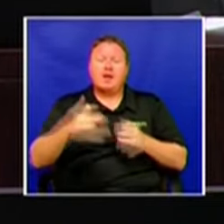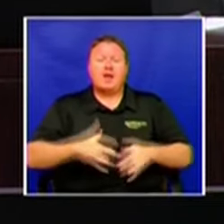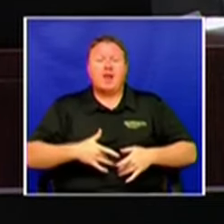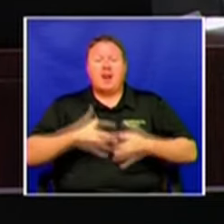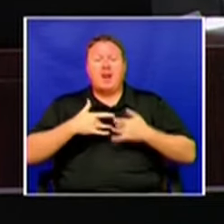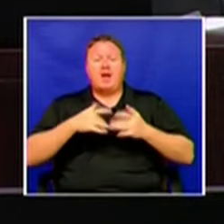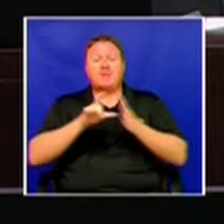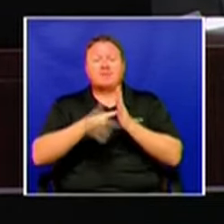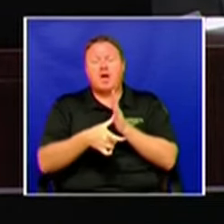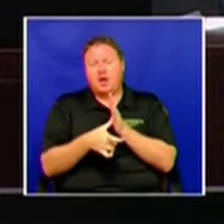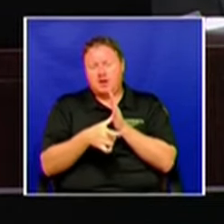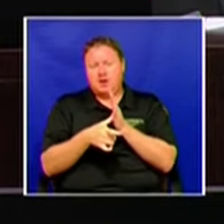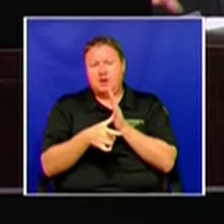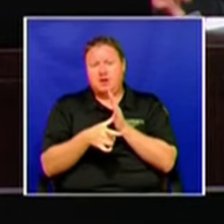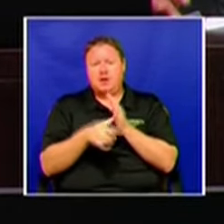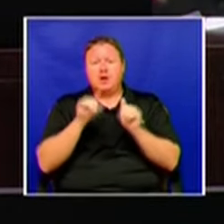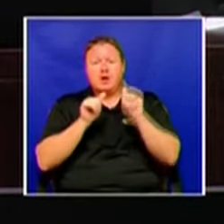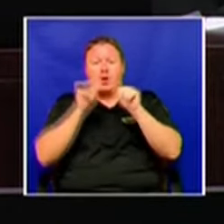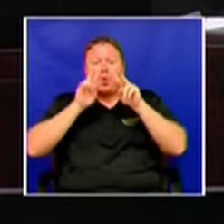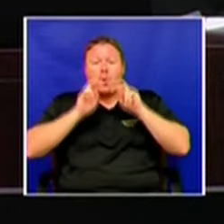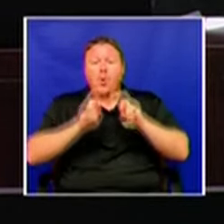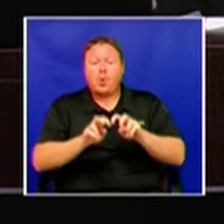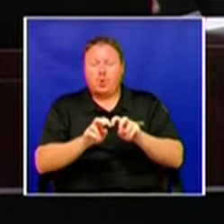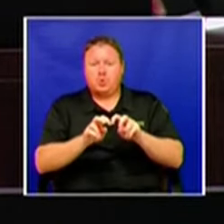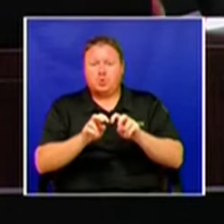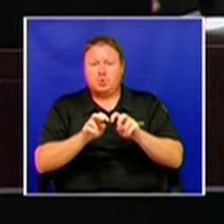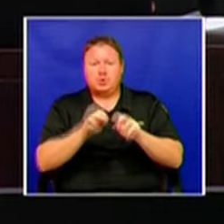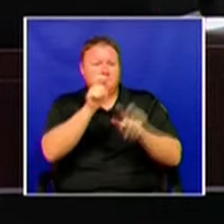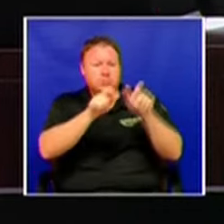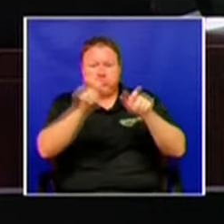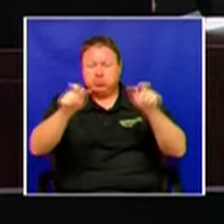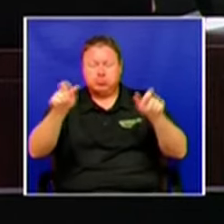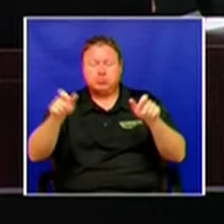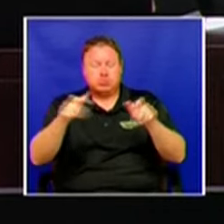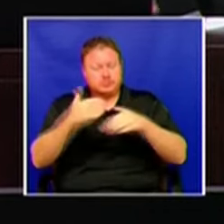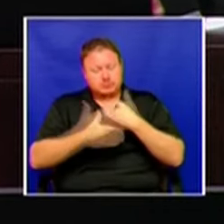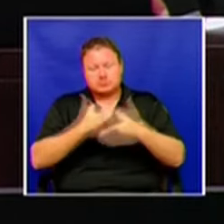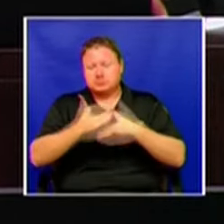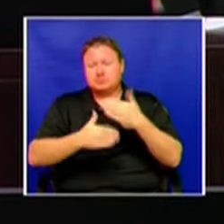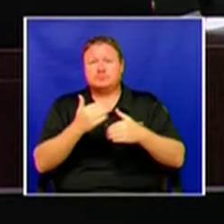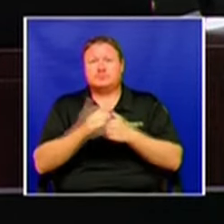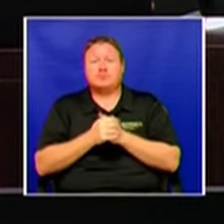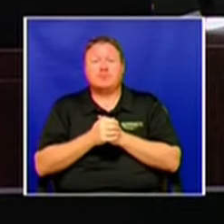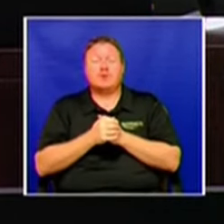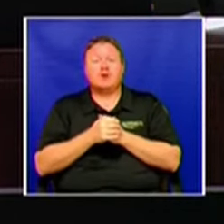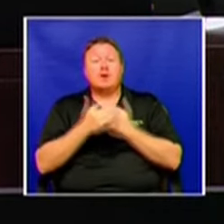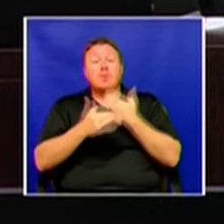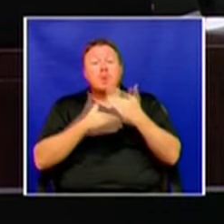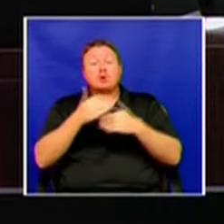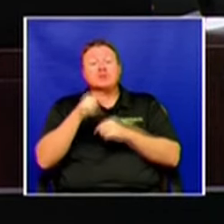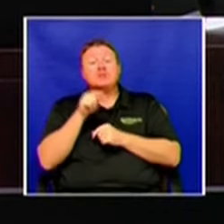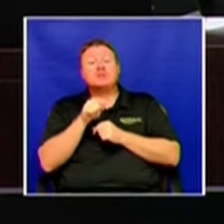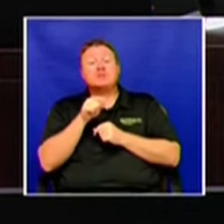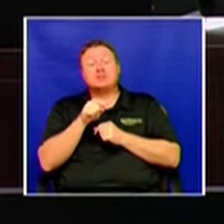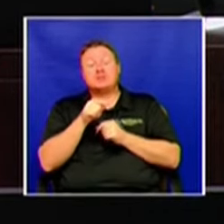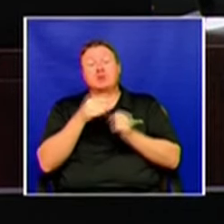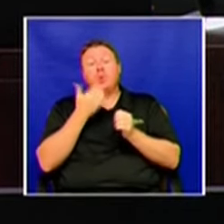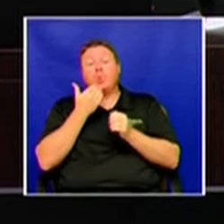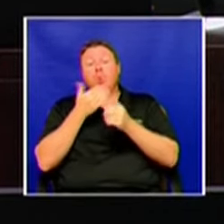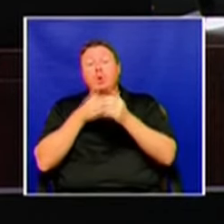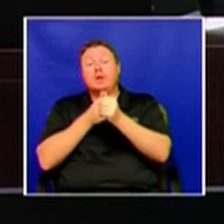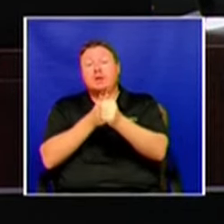of the executives is underway firmly. This process is being led